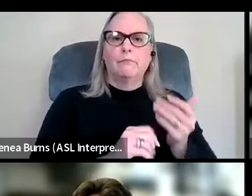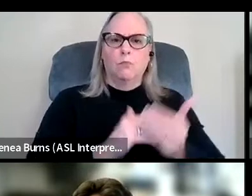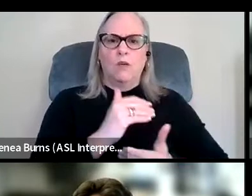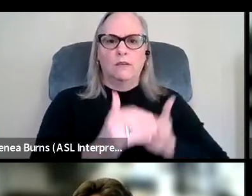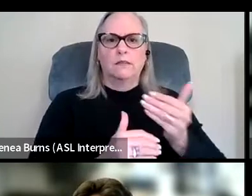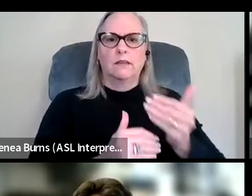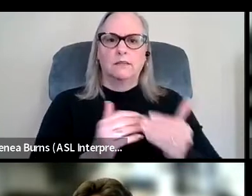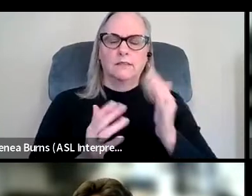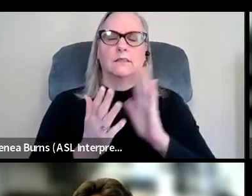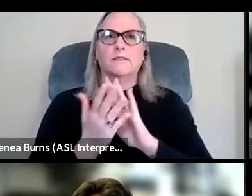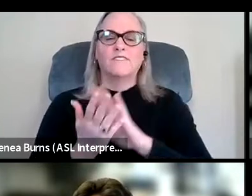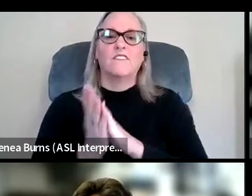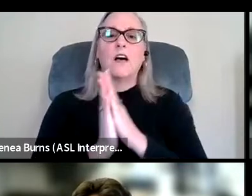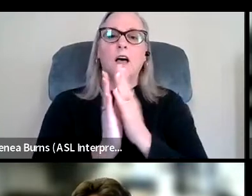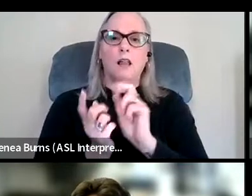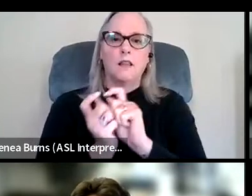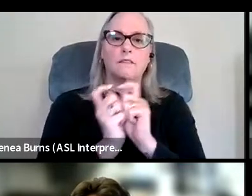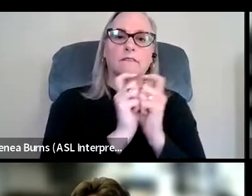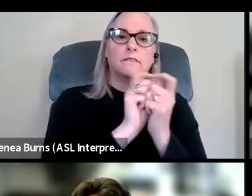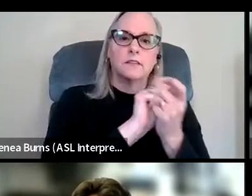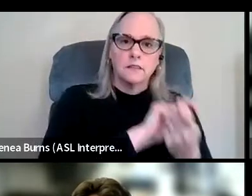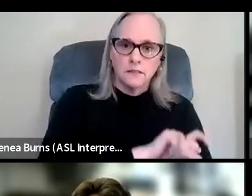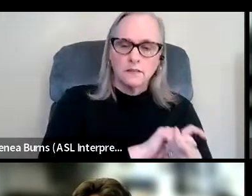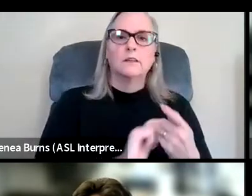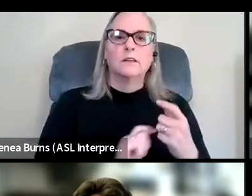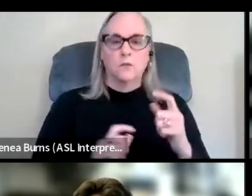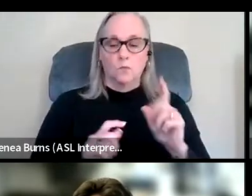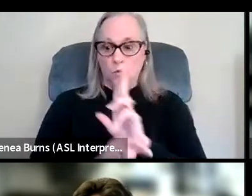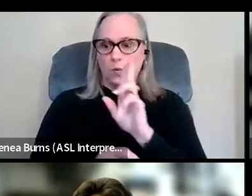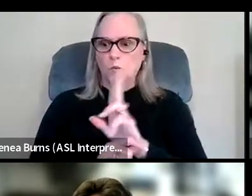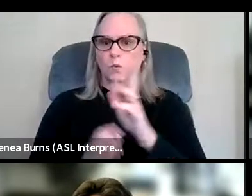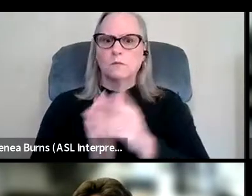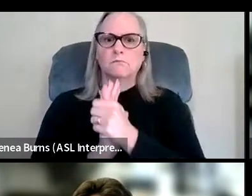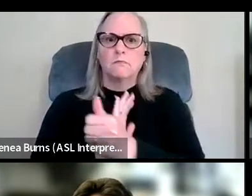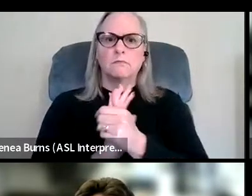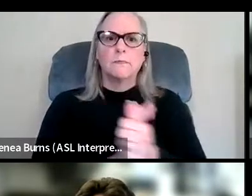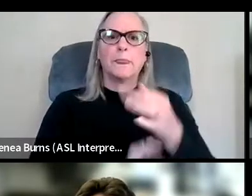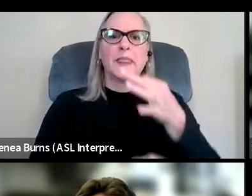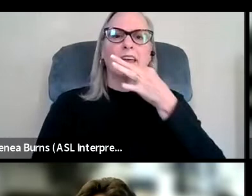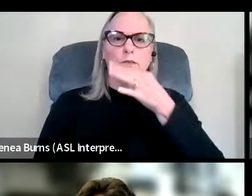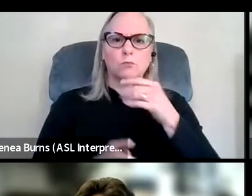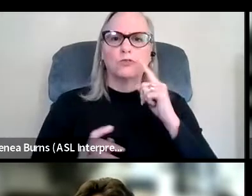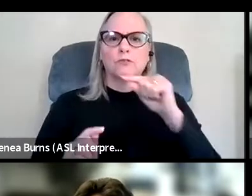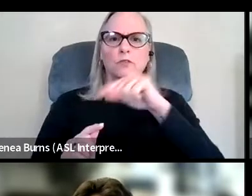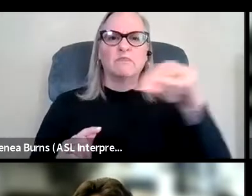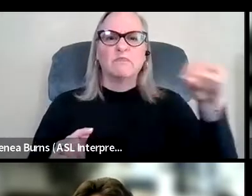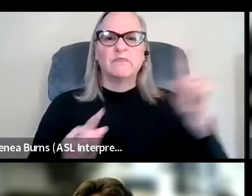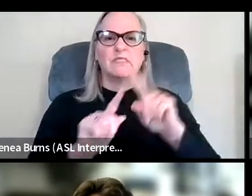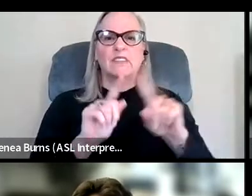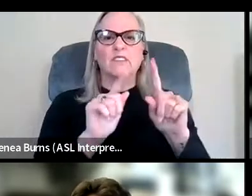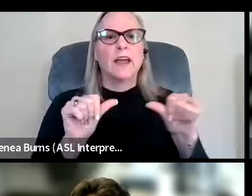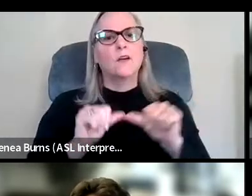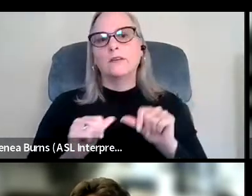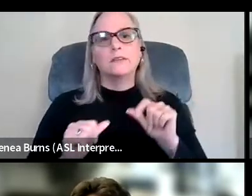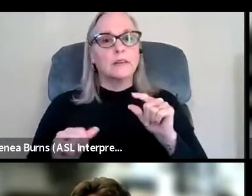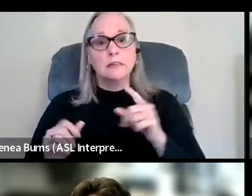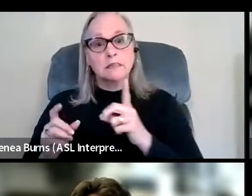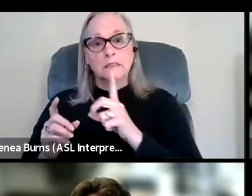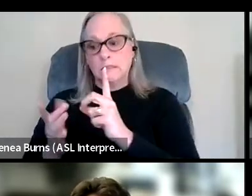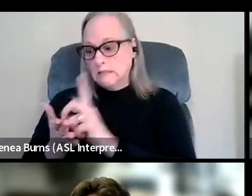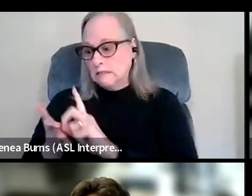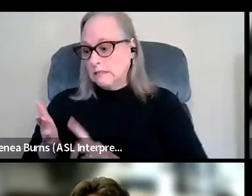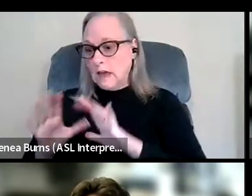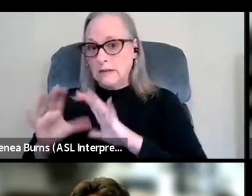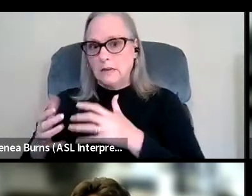expert practitioners in all the different areas. So it's not as if the design team is sitting in isolation